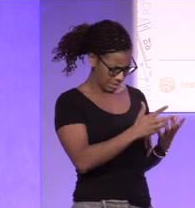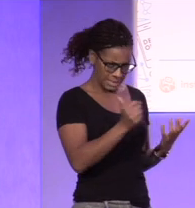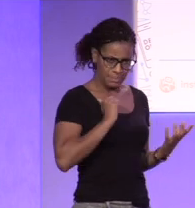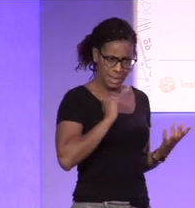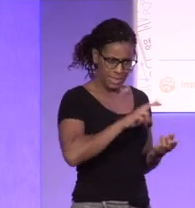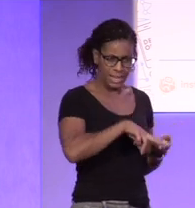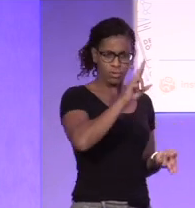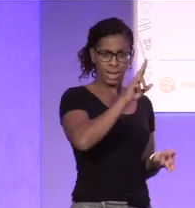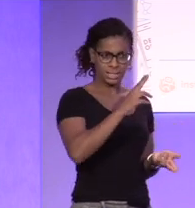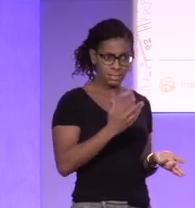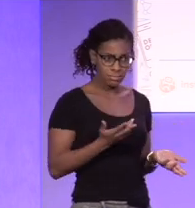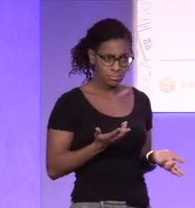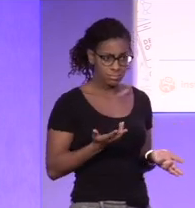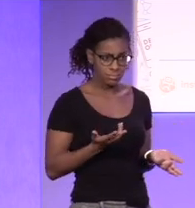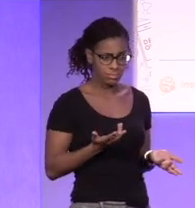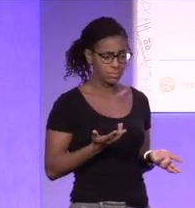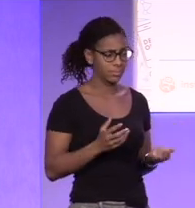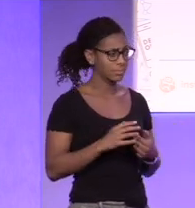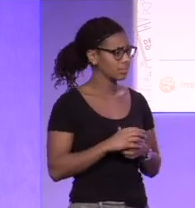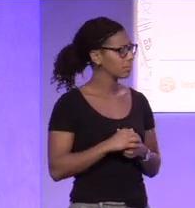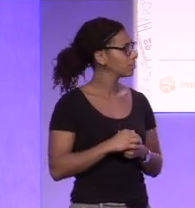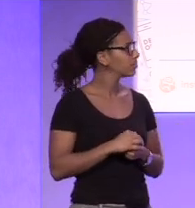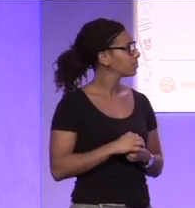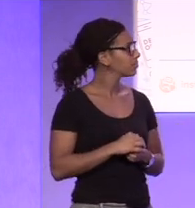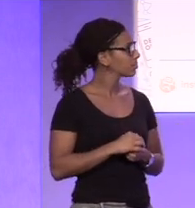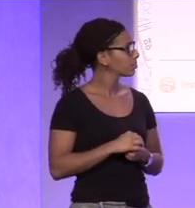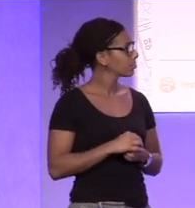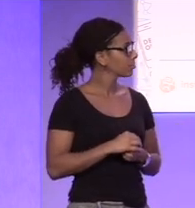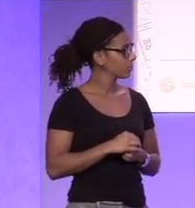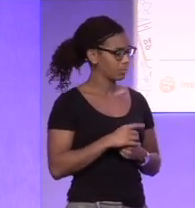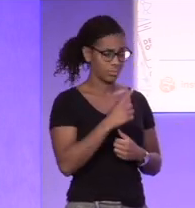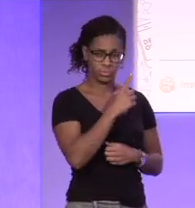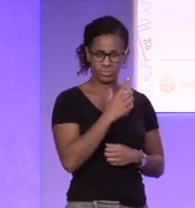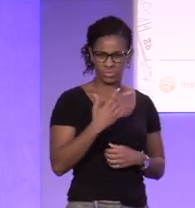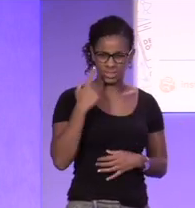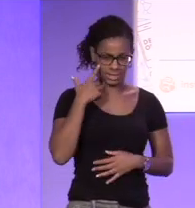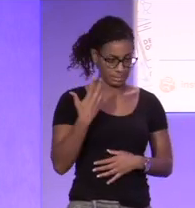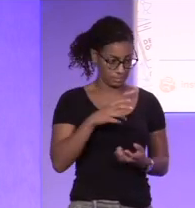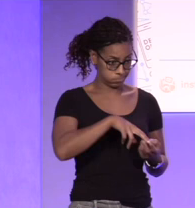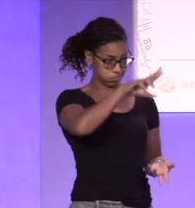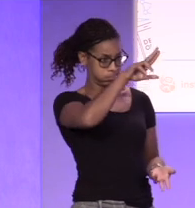Absolutely right. What they meant was, which thing first?